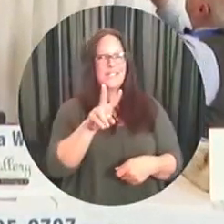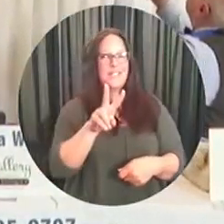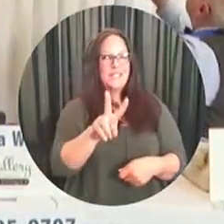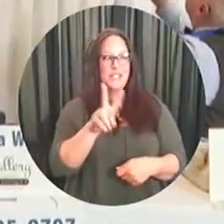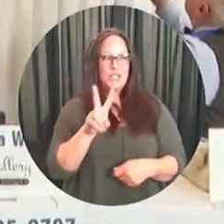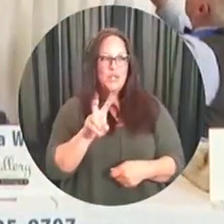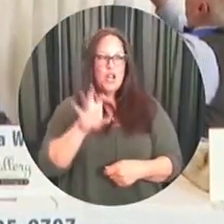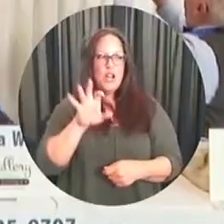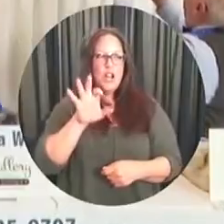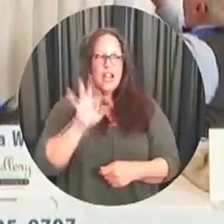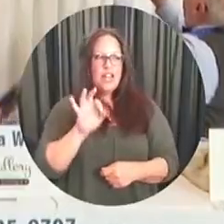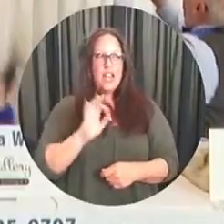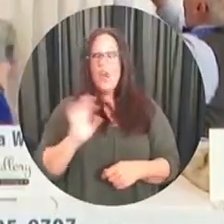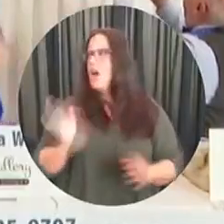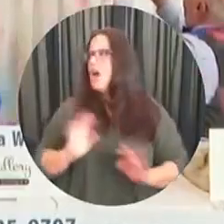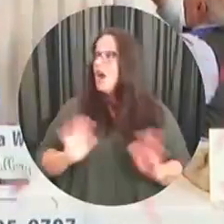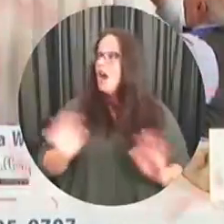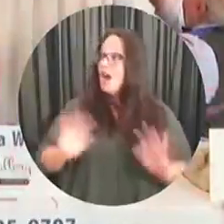Oh!